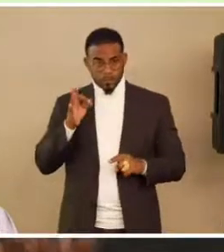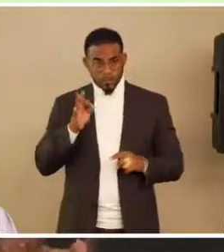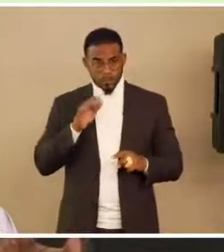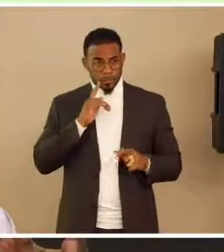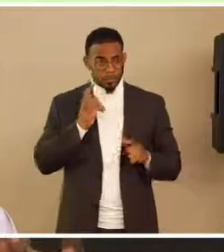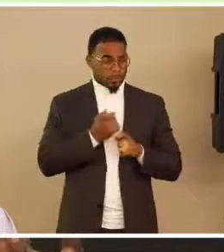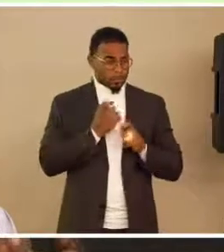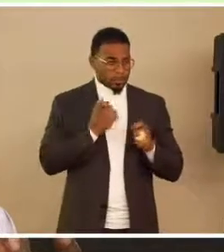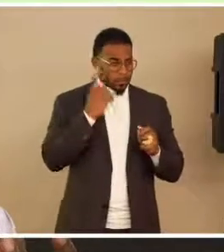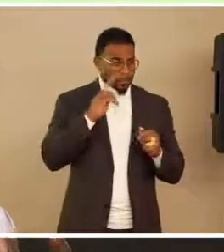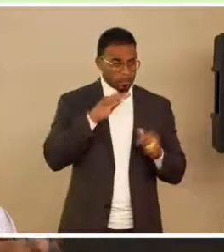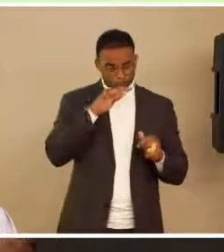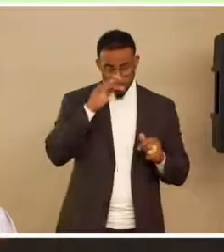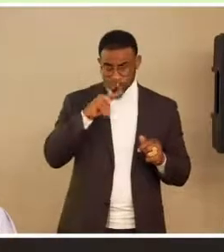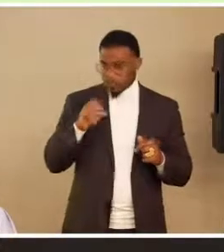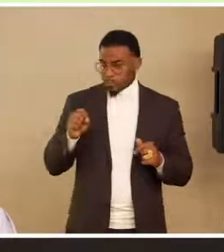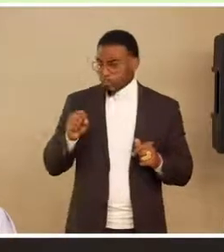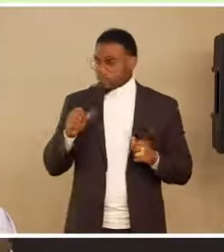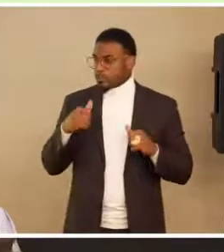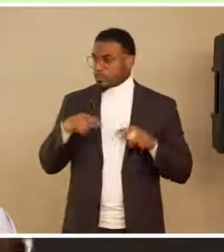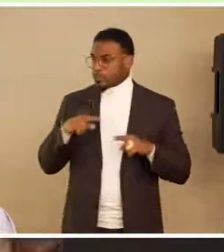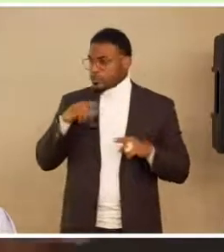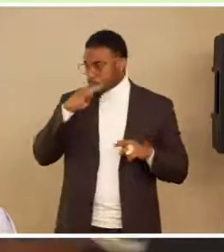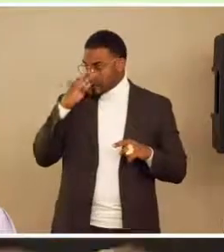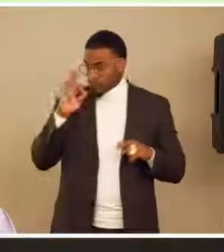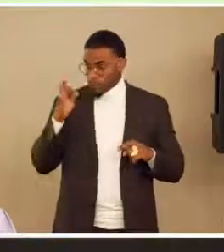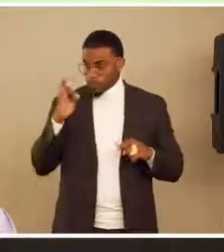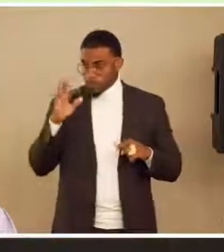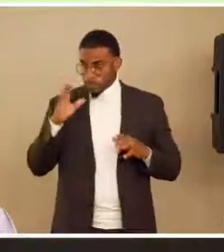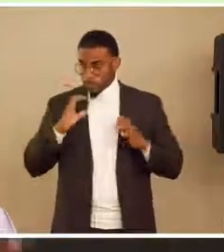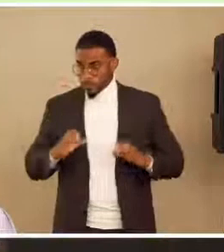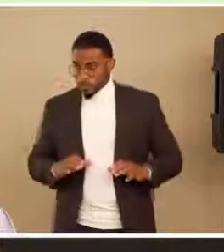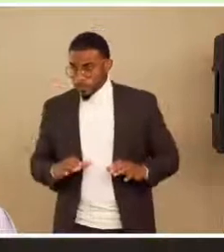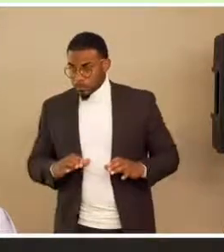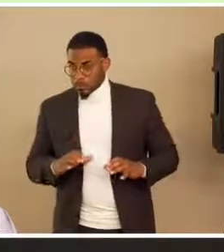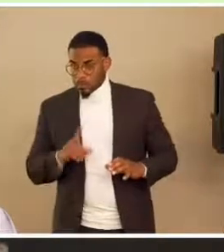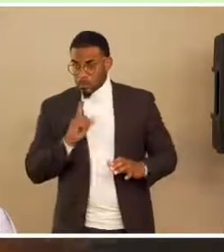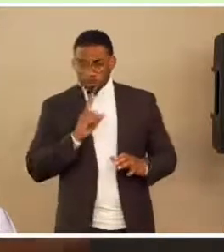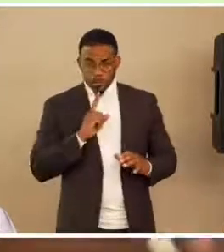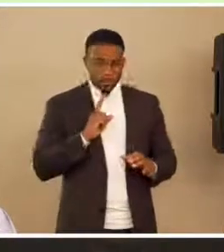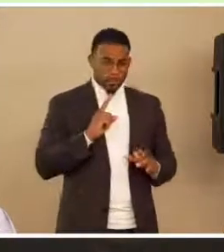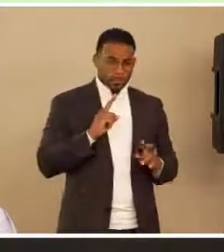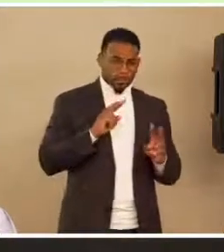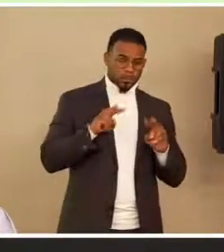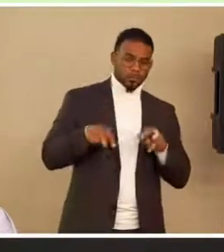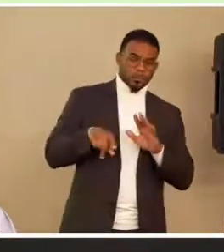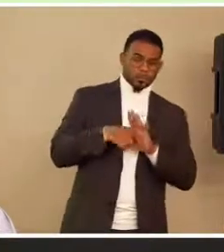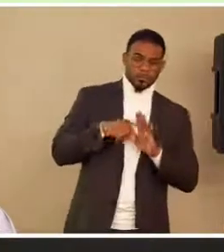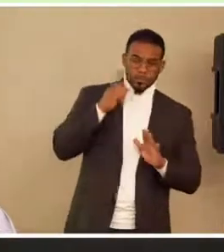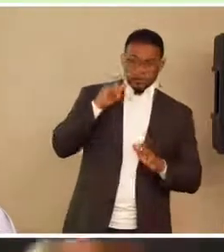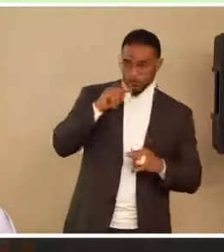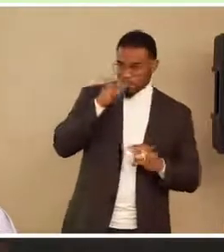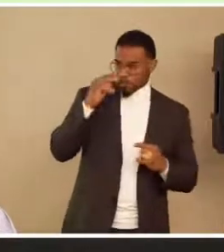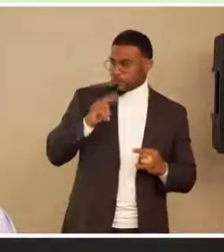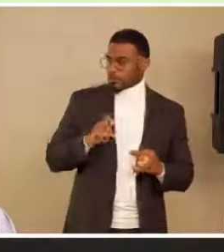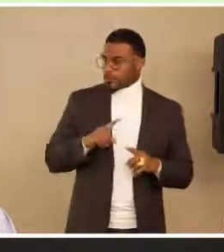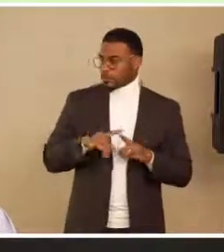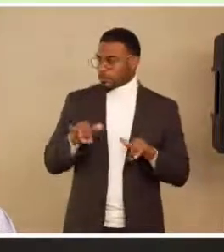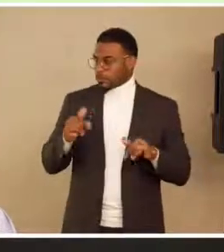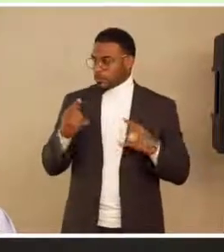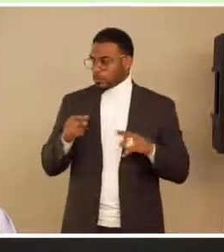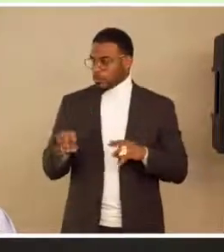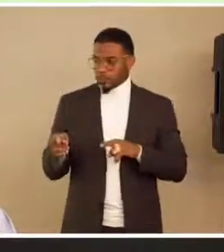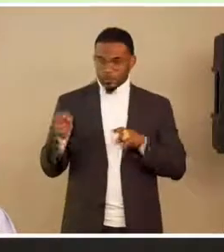and be celebrated for their Blackness, while Black French citizens were being demonized for their Blackness. But the same